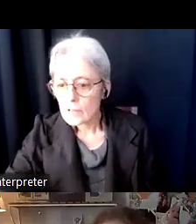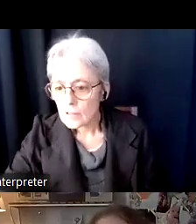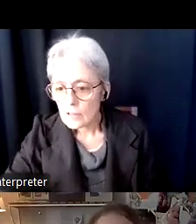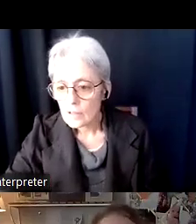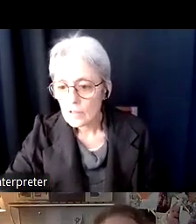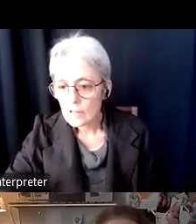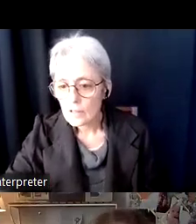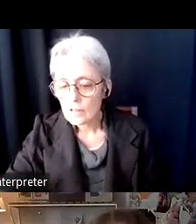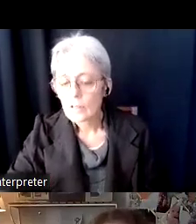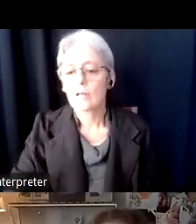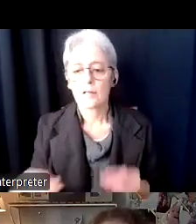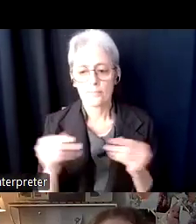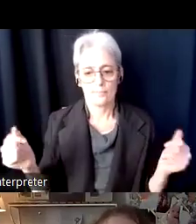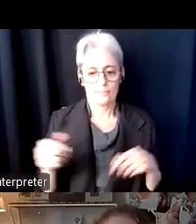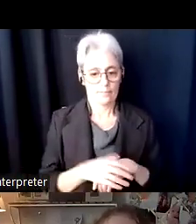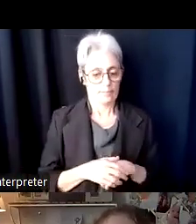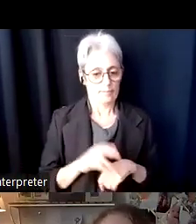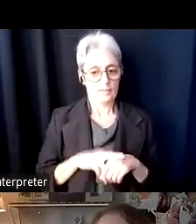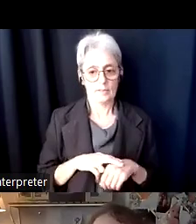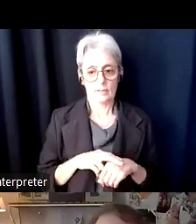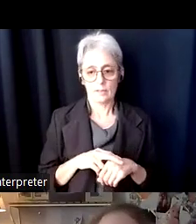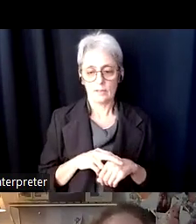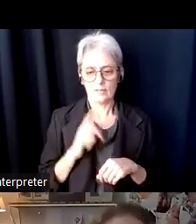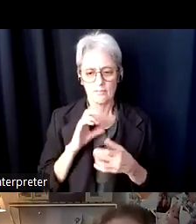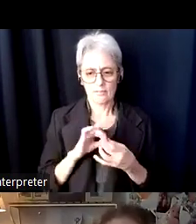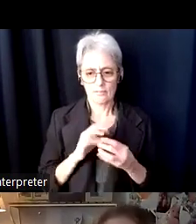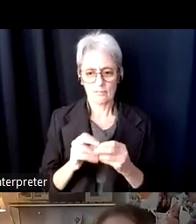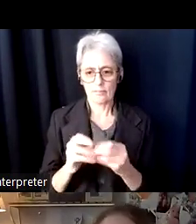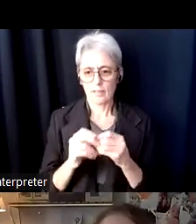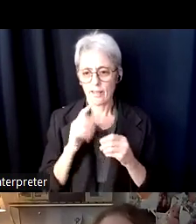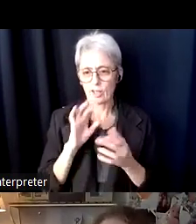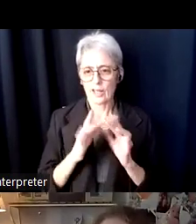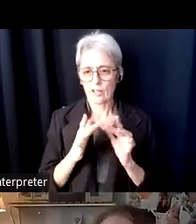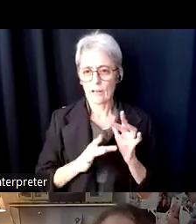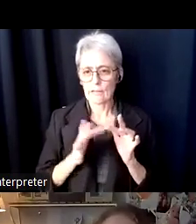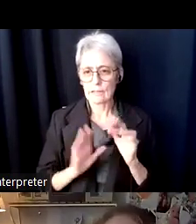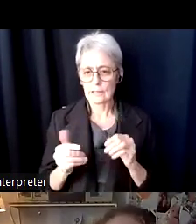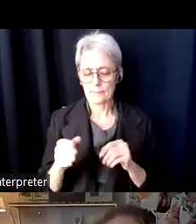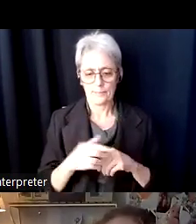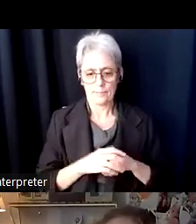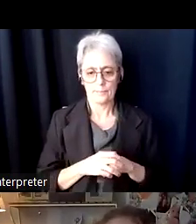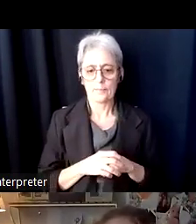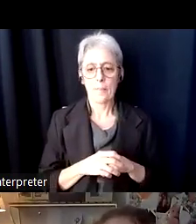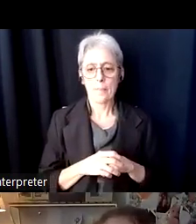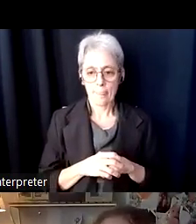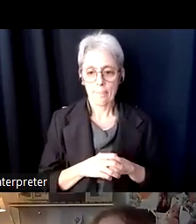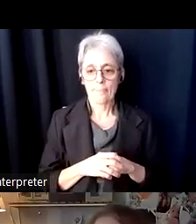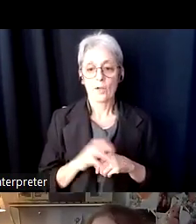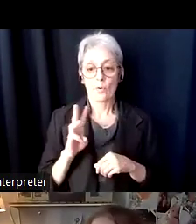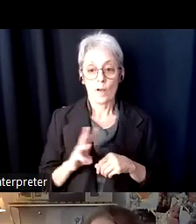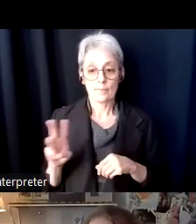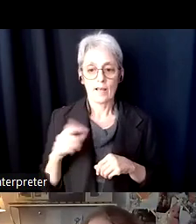and national benchmarks of these system surveys. And any sort of frequently asked questions, you can check out our website. I think there should be a link in the chat.